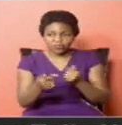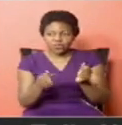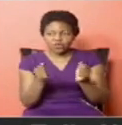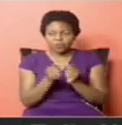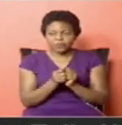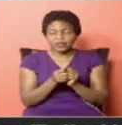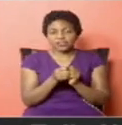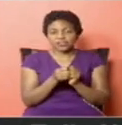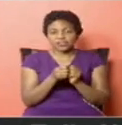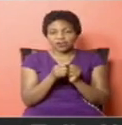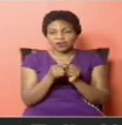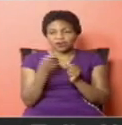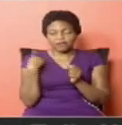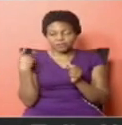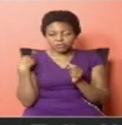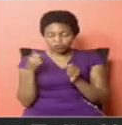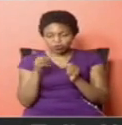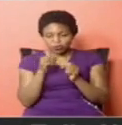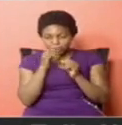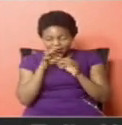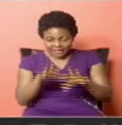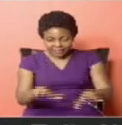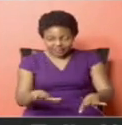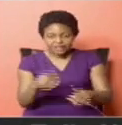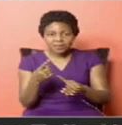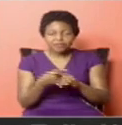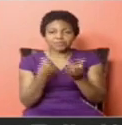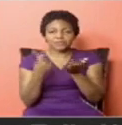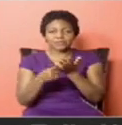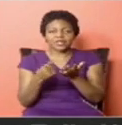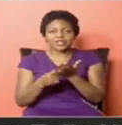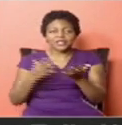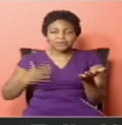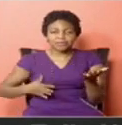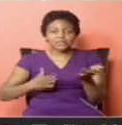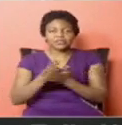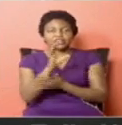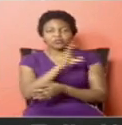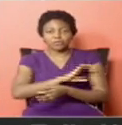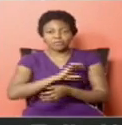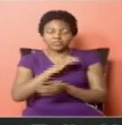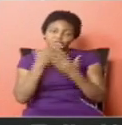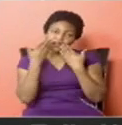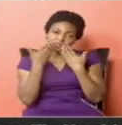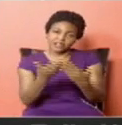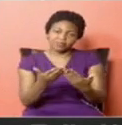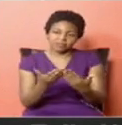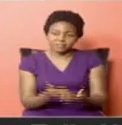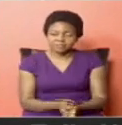official blessing from the Uganda Human Rights Commission. Thank you very much indeed.